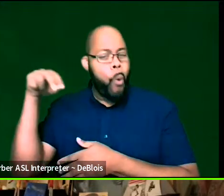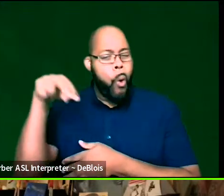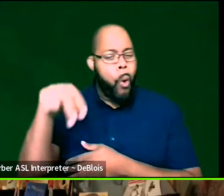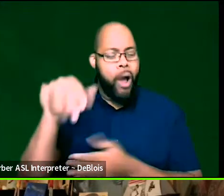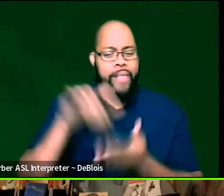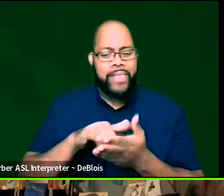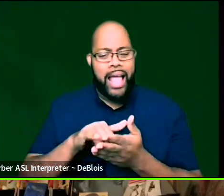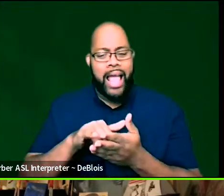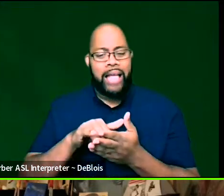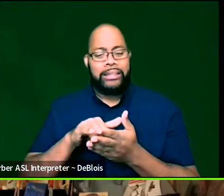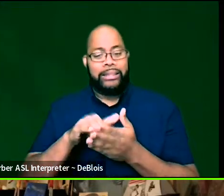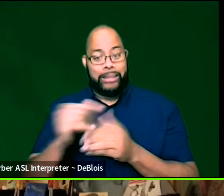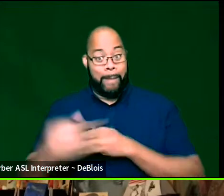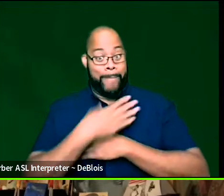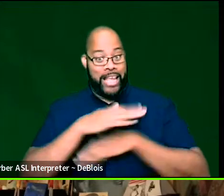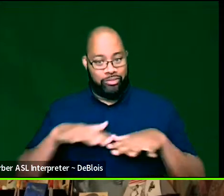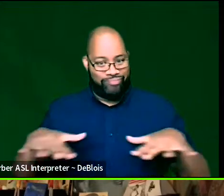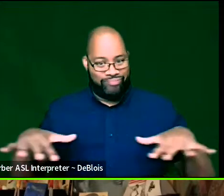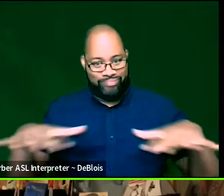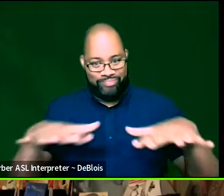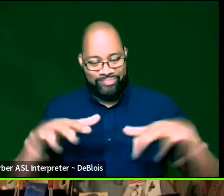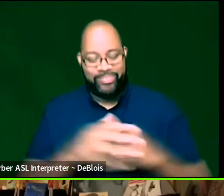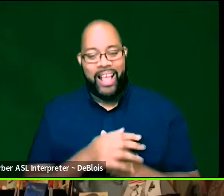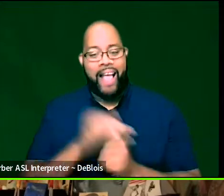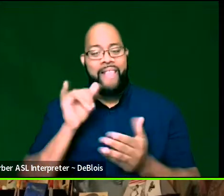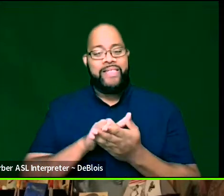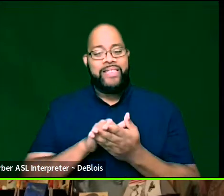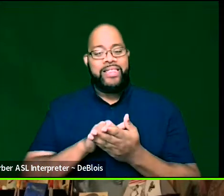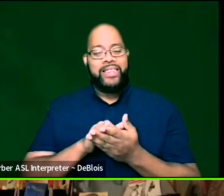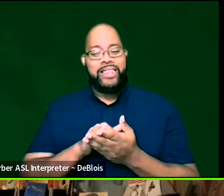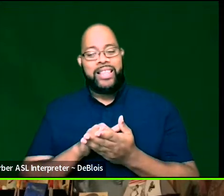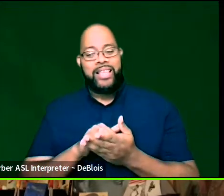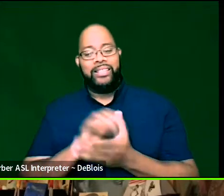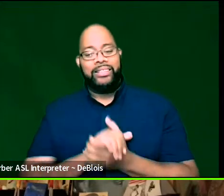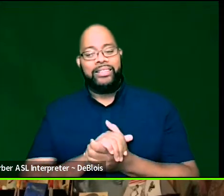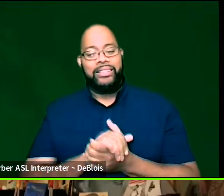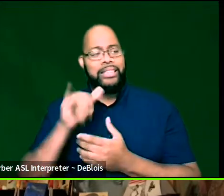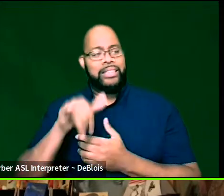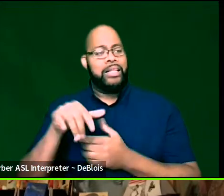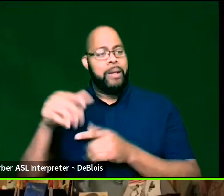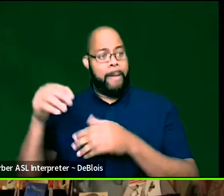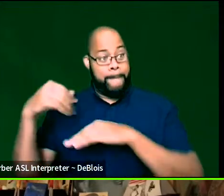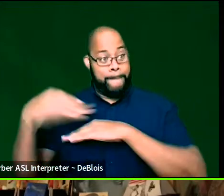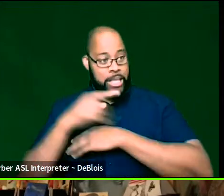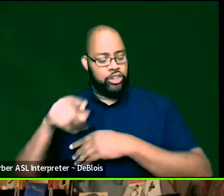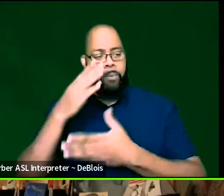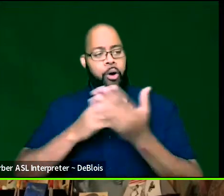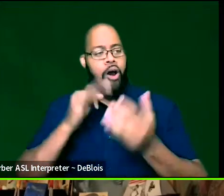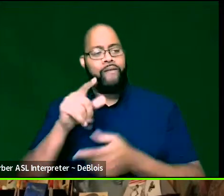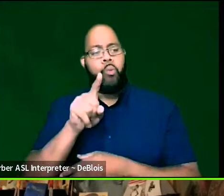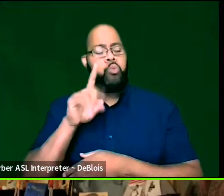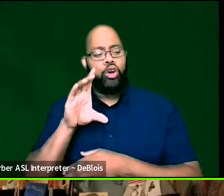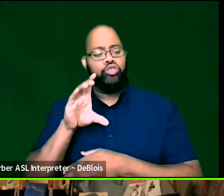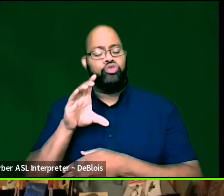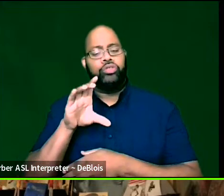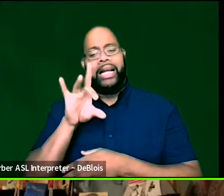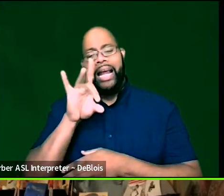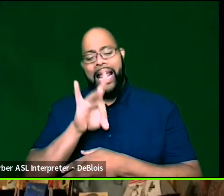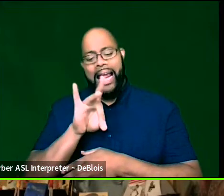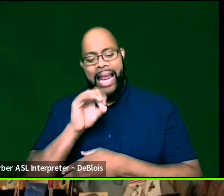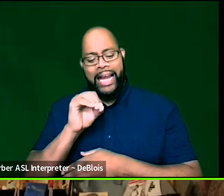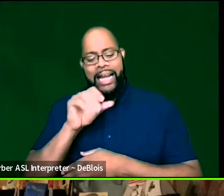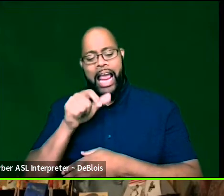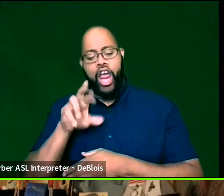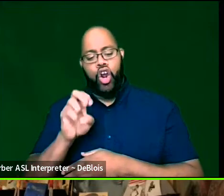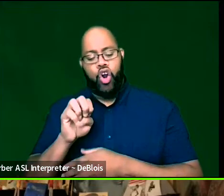was a sandy beach. And this Elktonia Cars Beach was part of a 180-acre tract